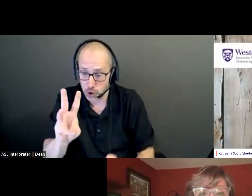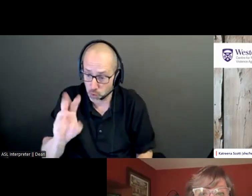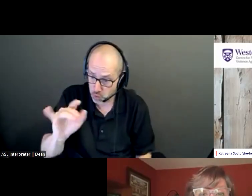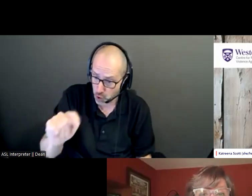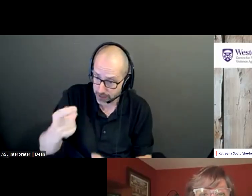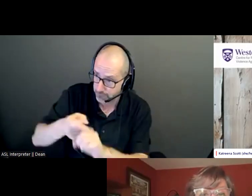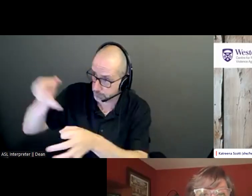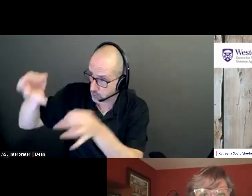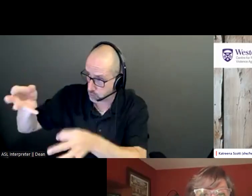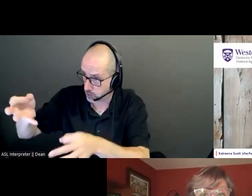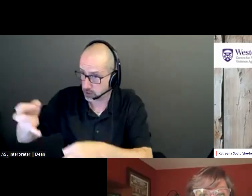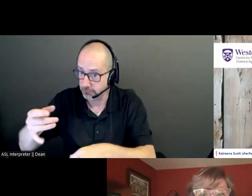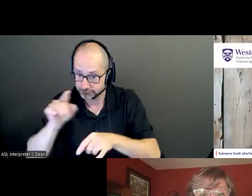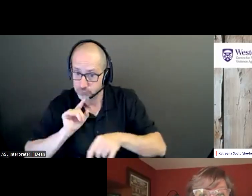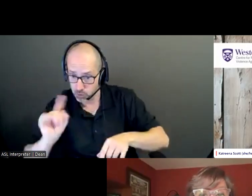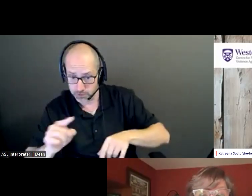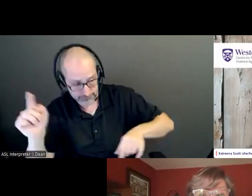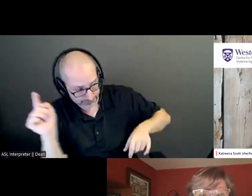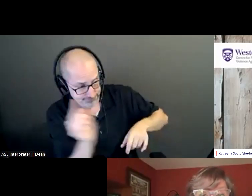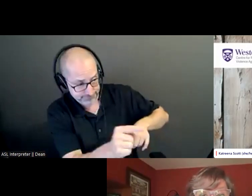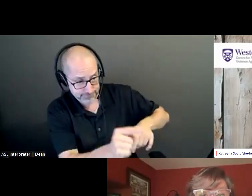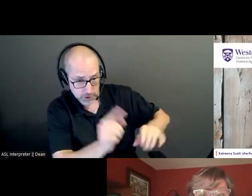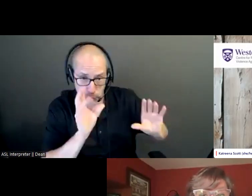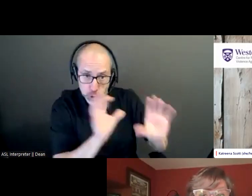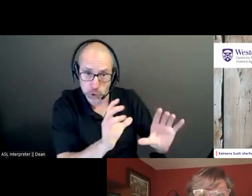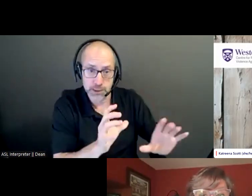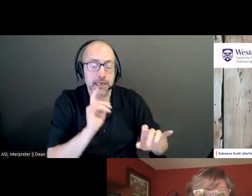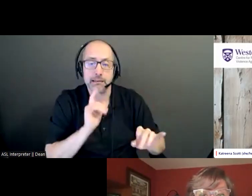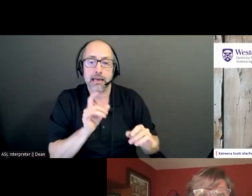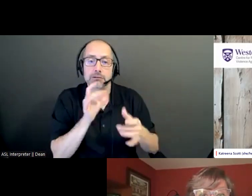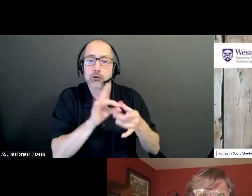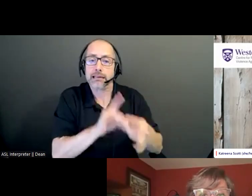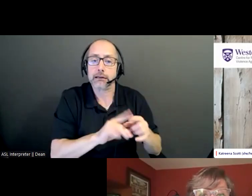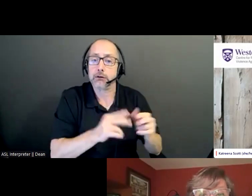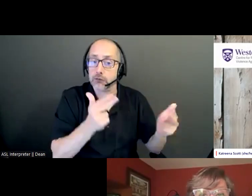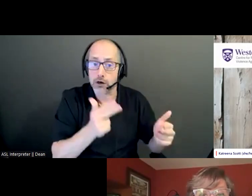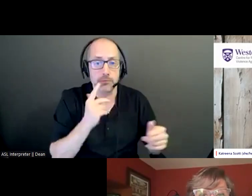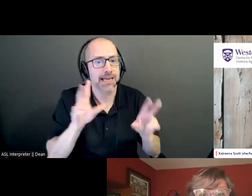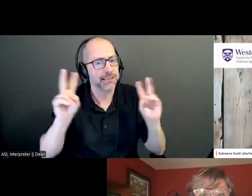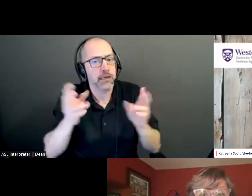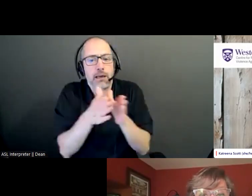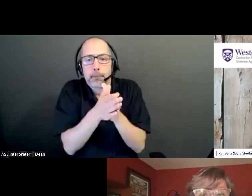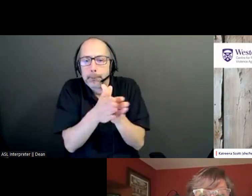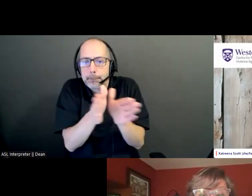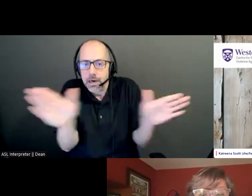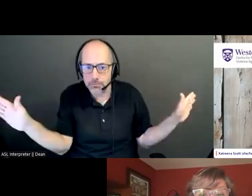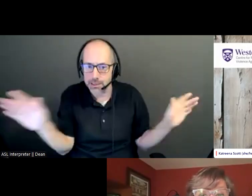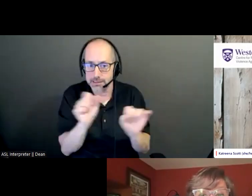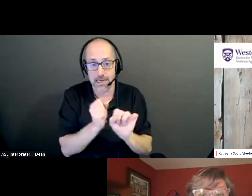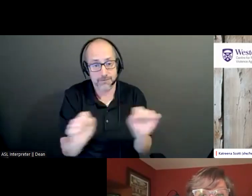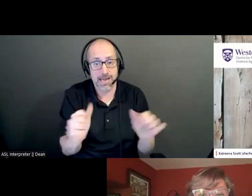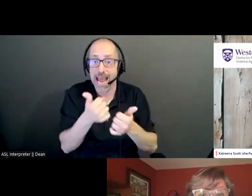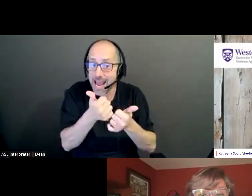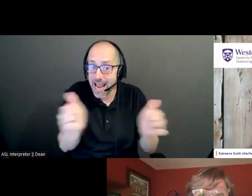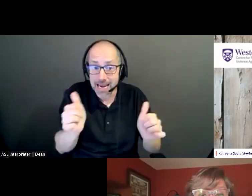a matter of an interest of public safety. So it's just a mechanism for anyone who has concerns. Again, so maybe